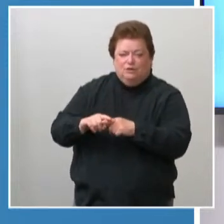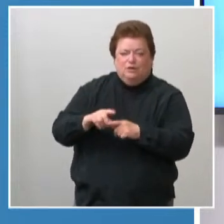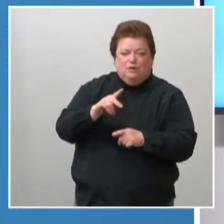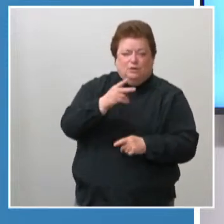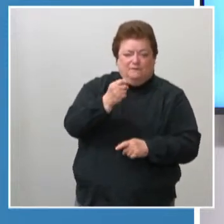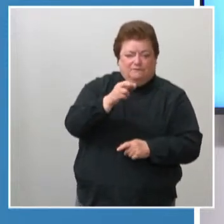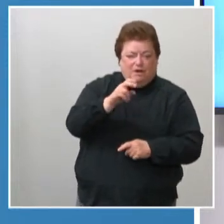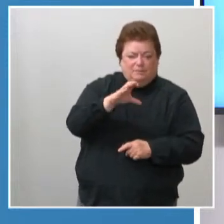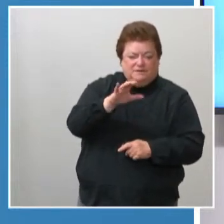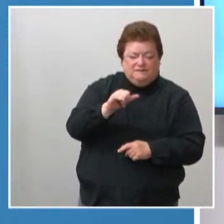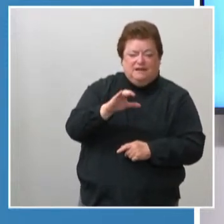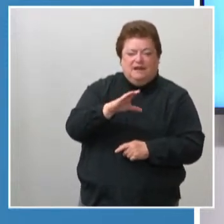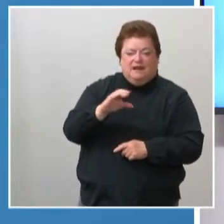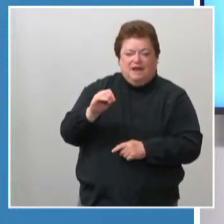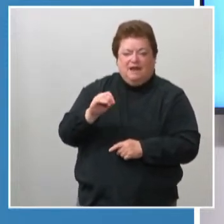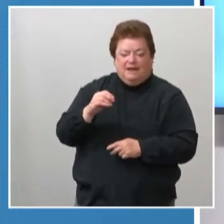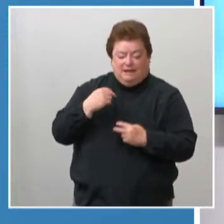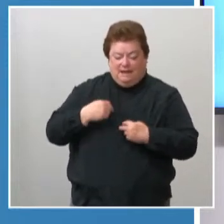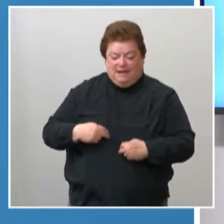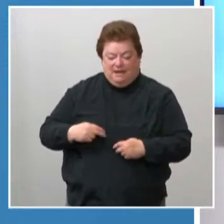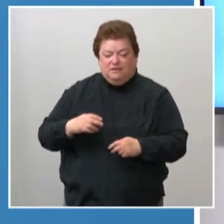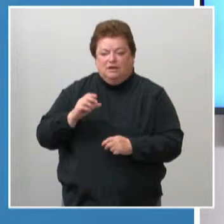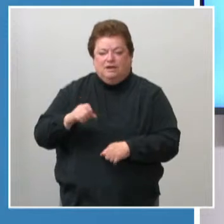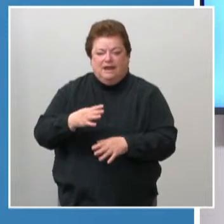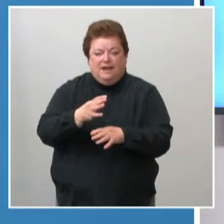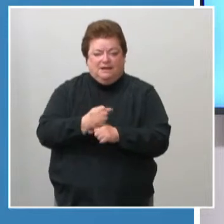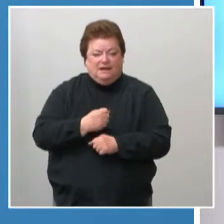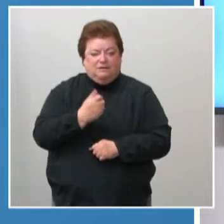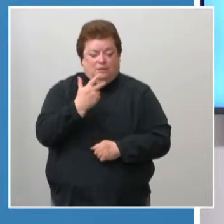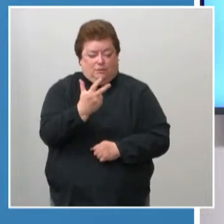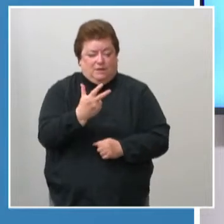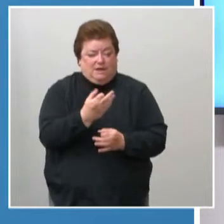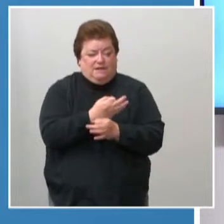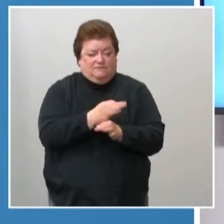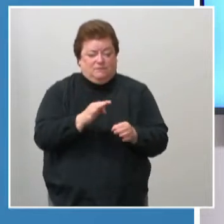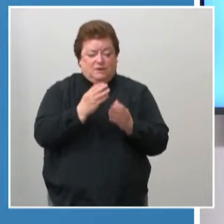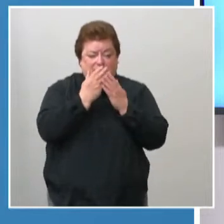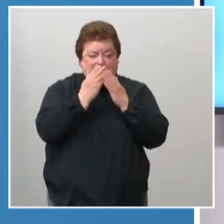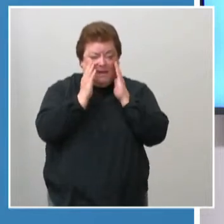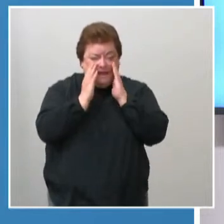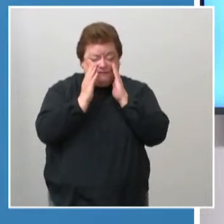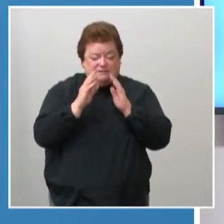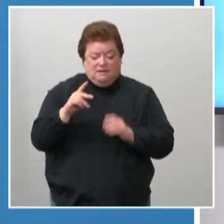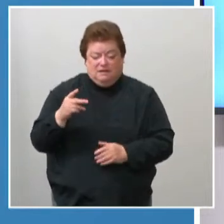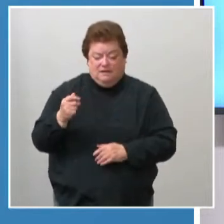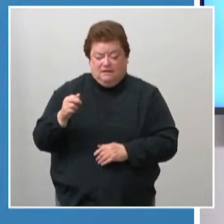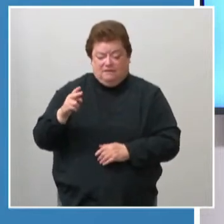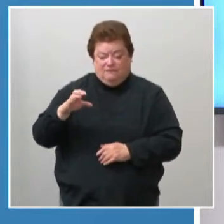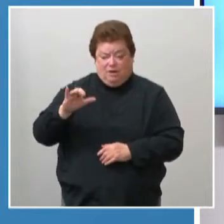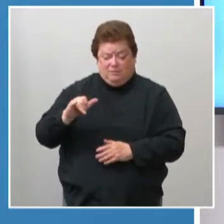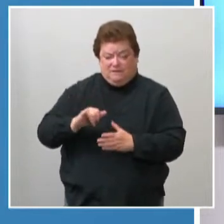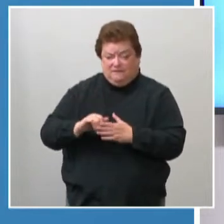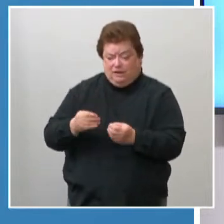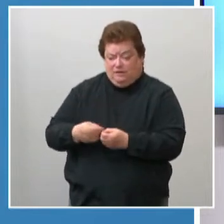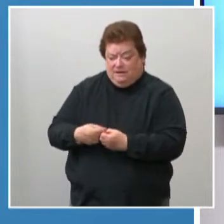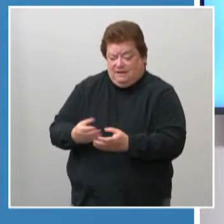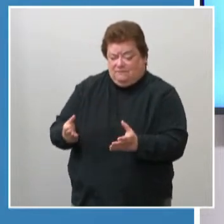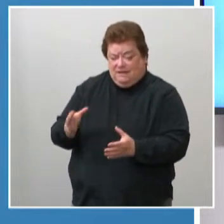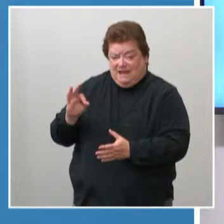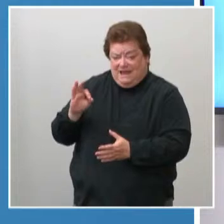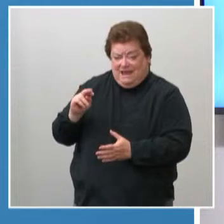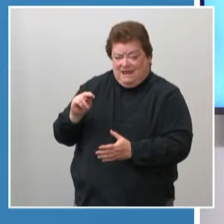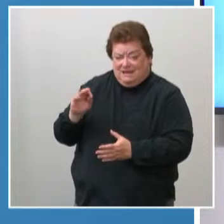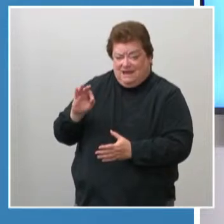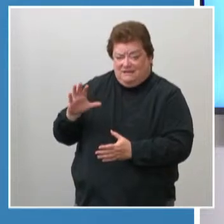health centers. Everyone can get up to 3 free masks. The pharmacies distributing the N95